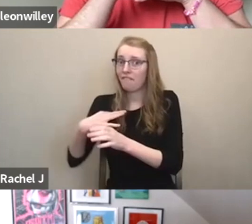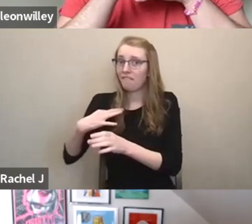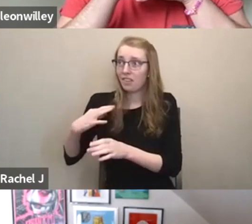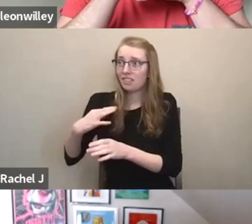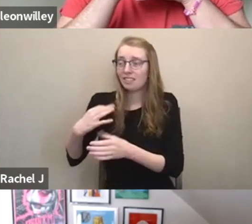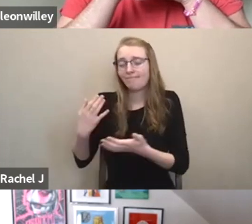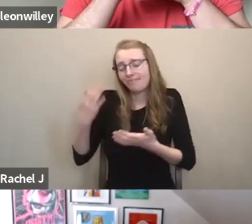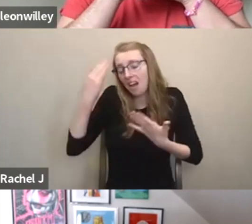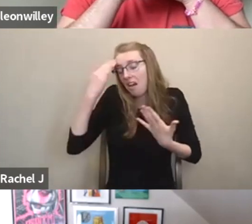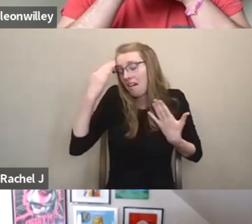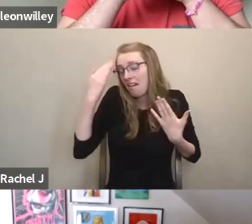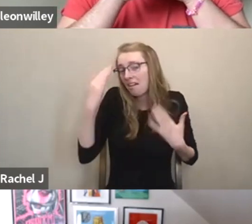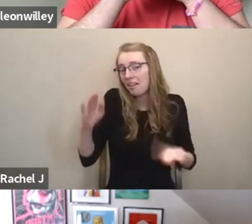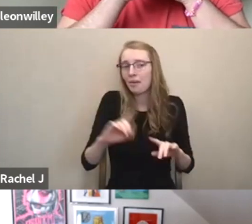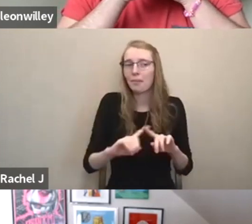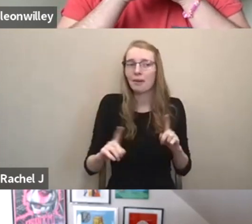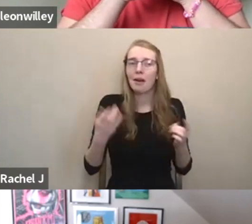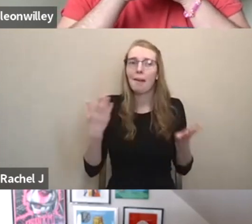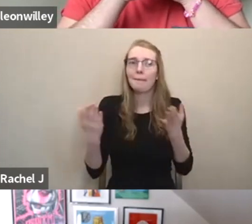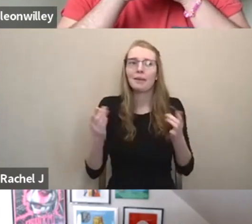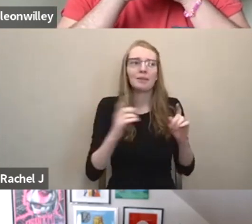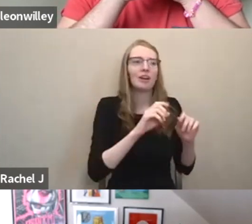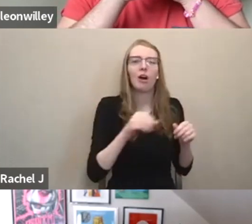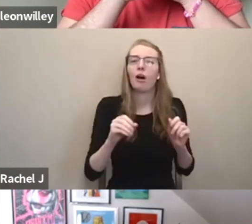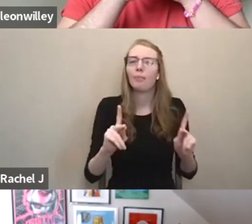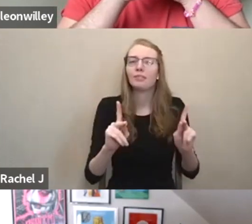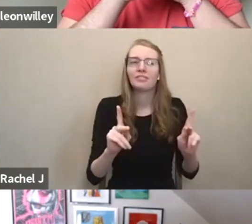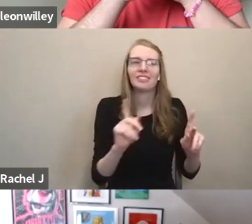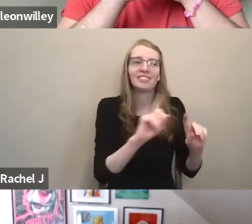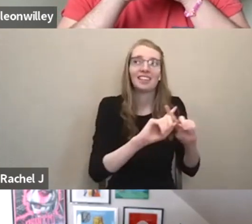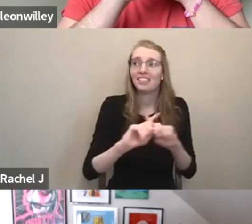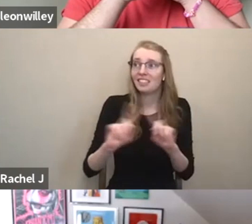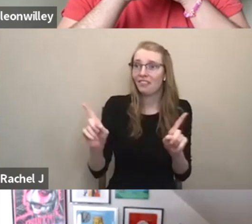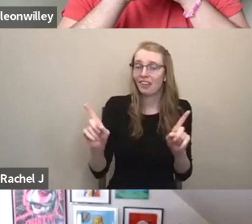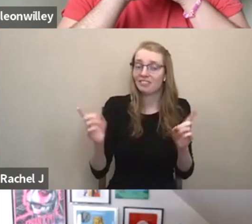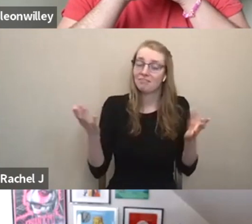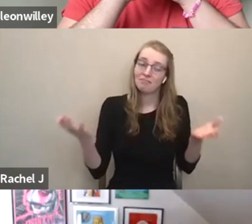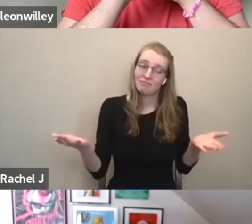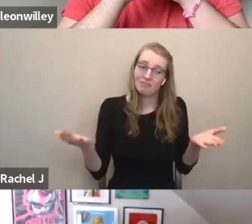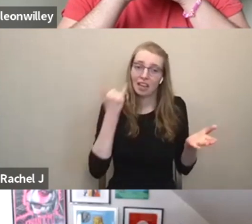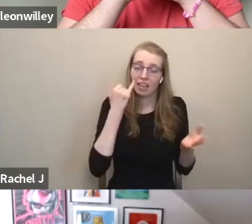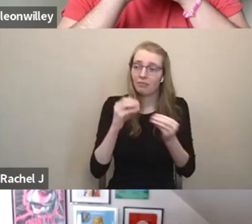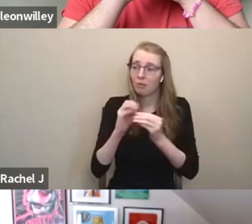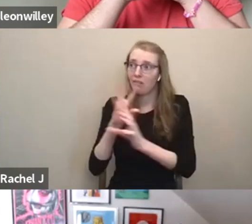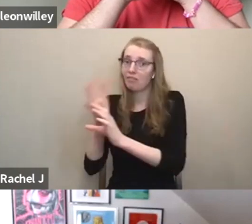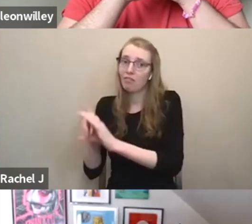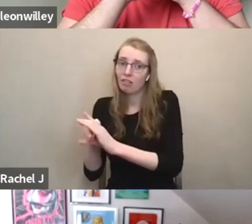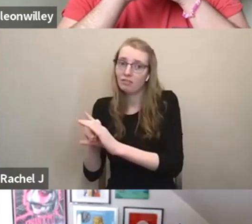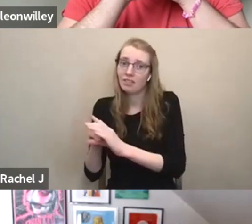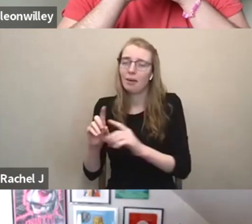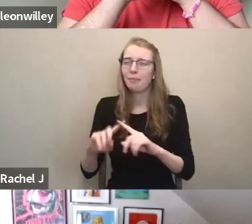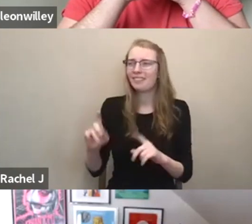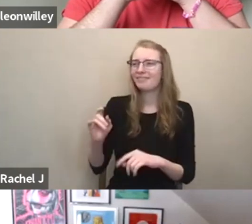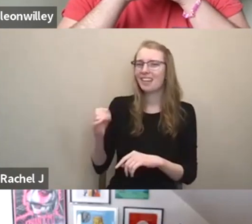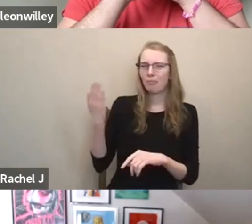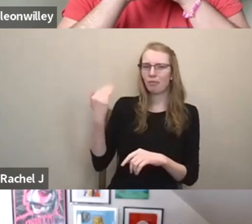that just, it was the tenor of the time in the community that I belonged to at the time, and now